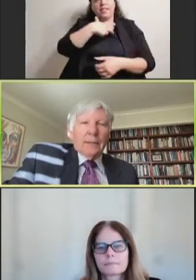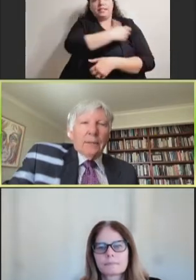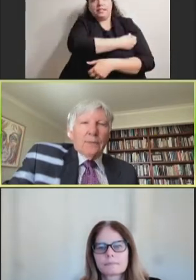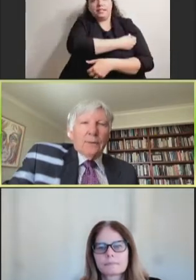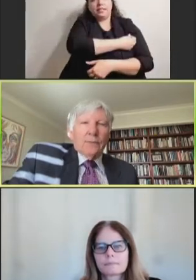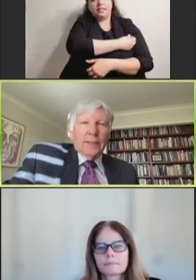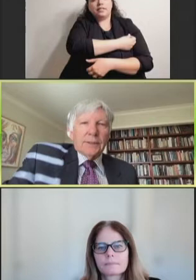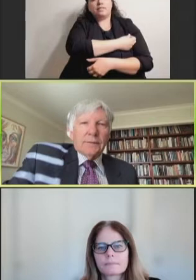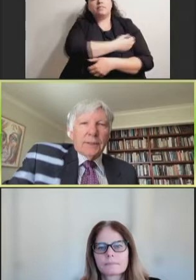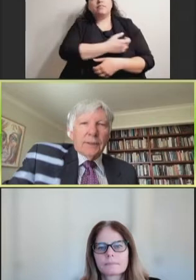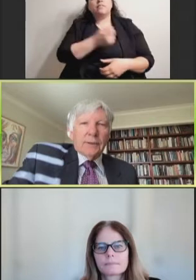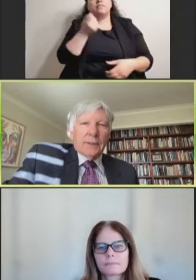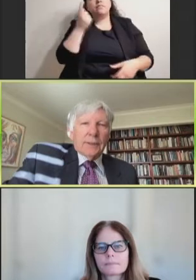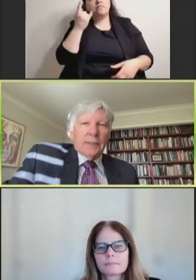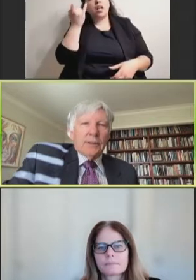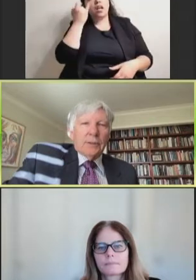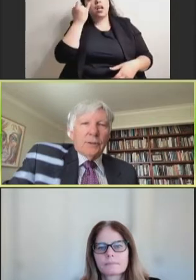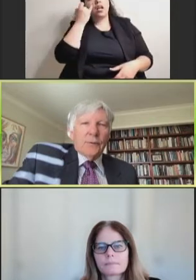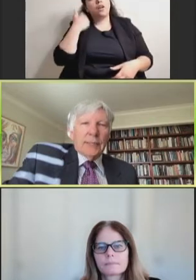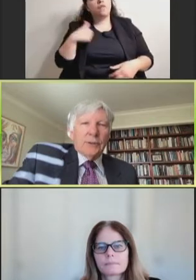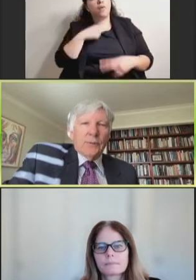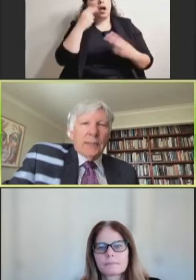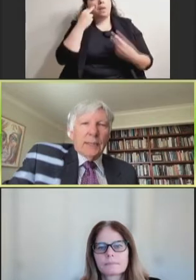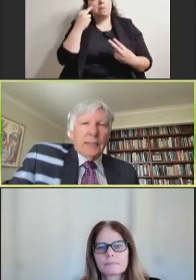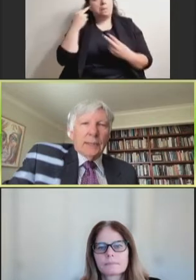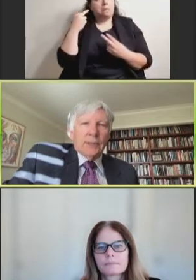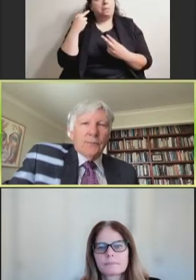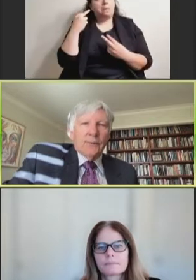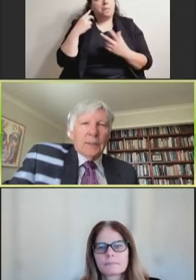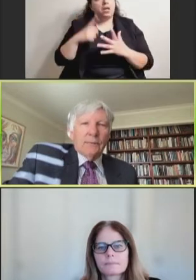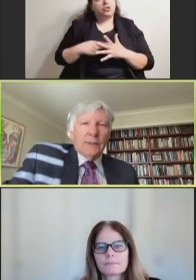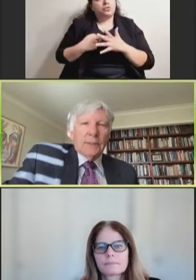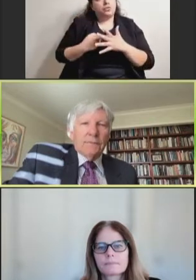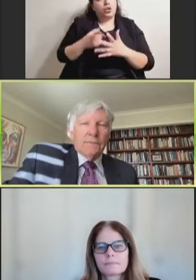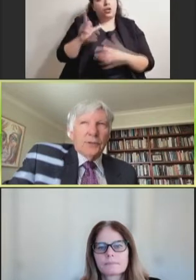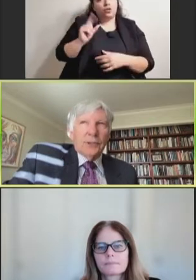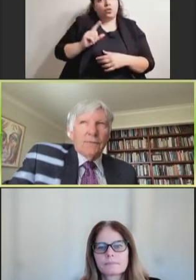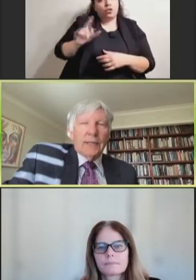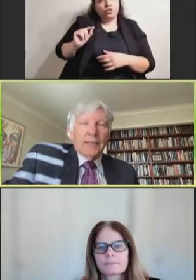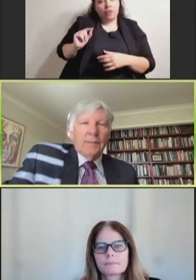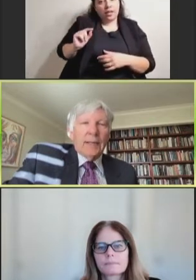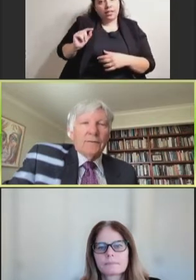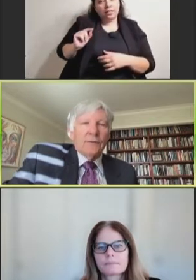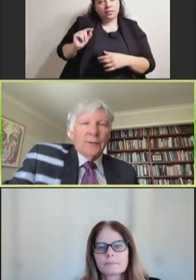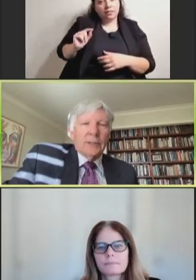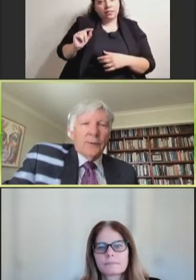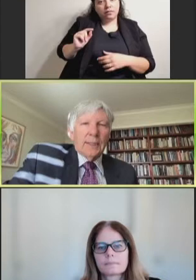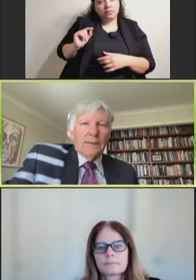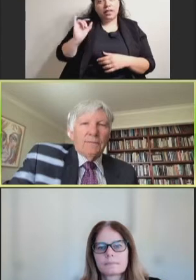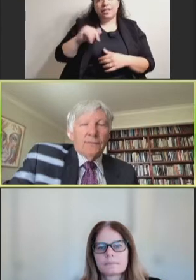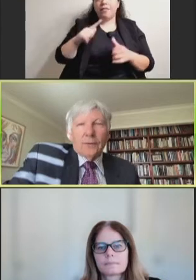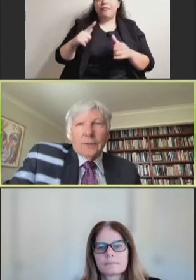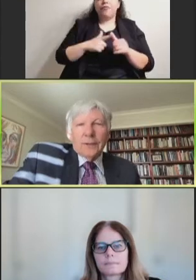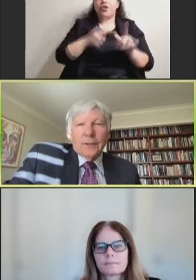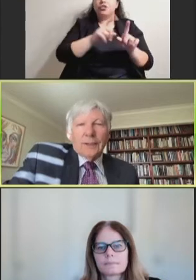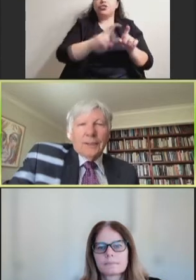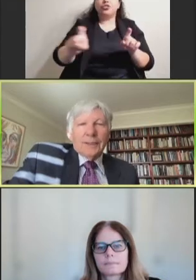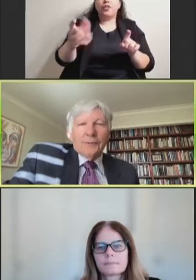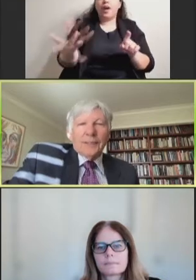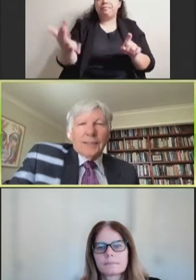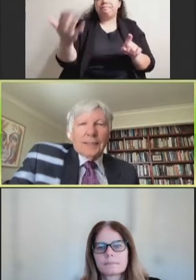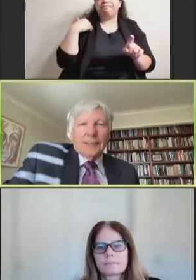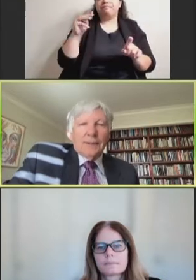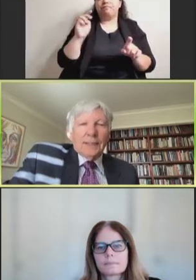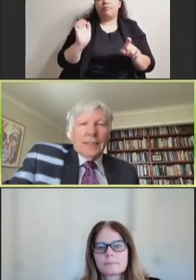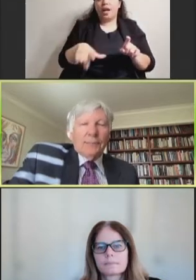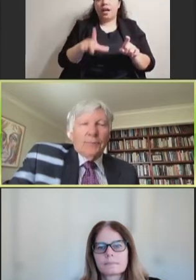back relatively early into 2020, and so again, we did the first survey in May of 2020 before there